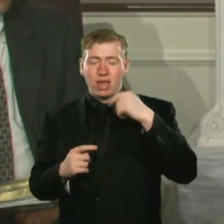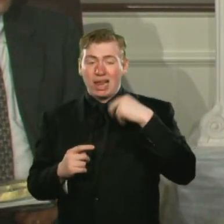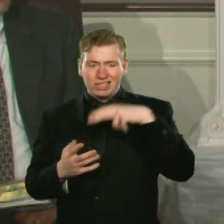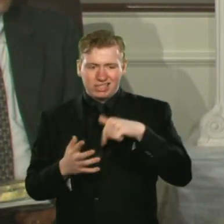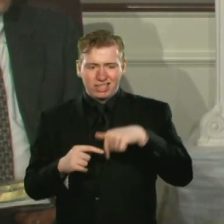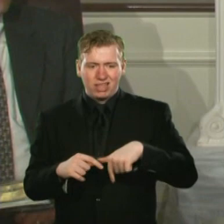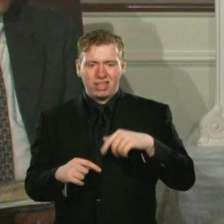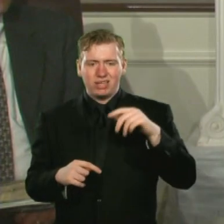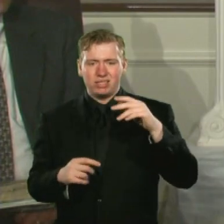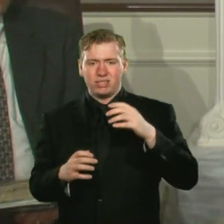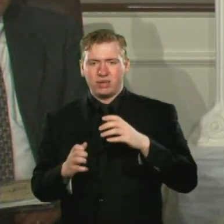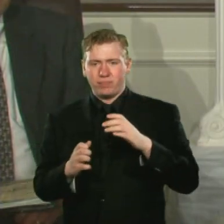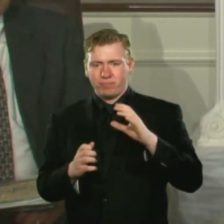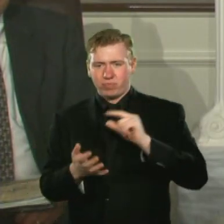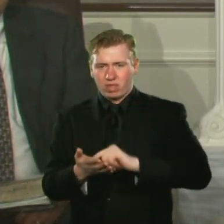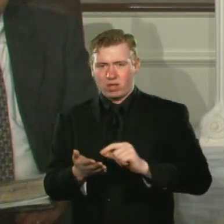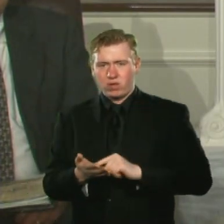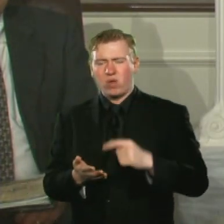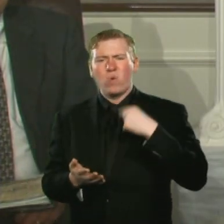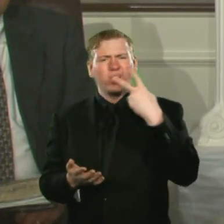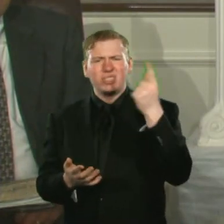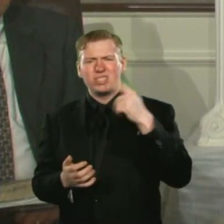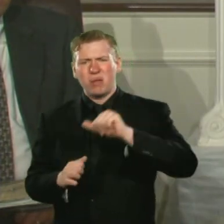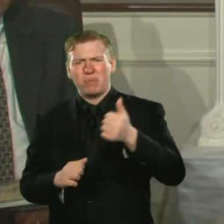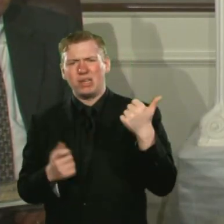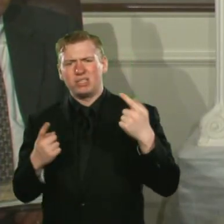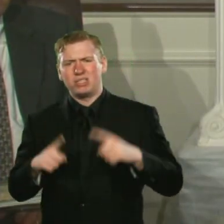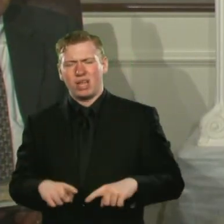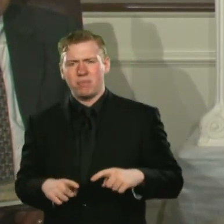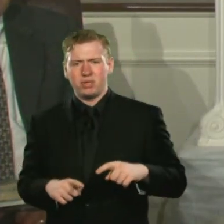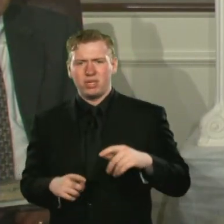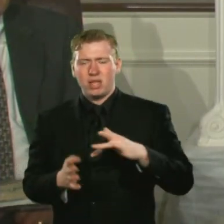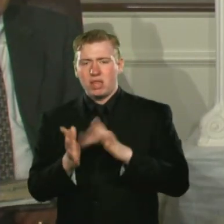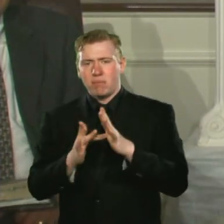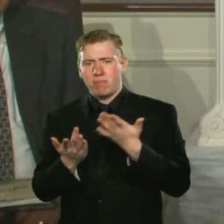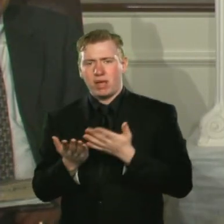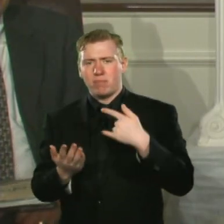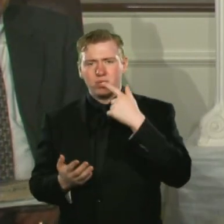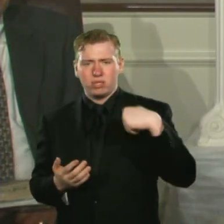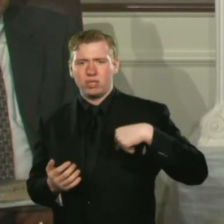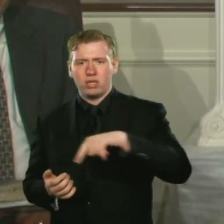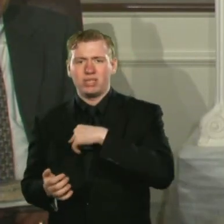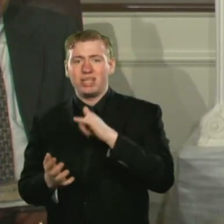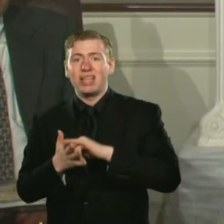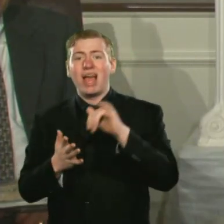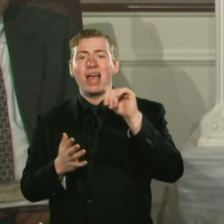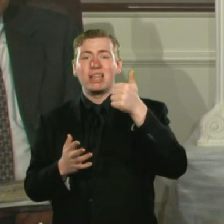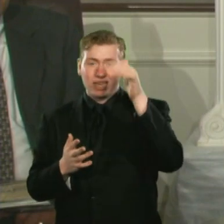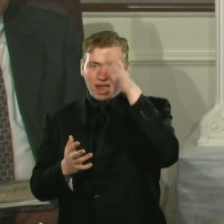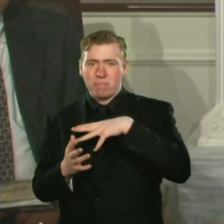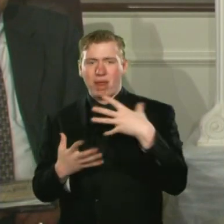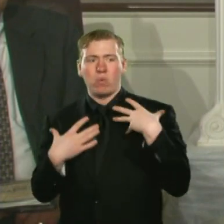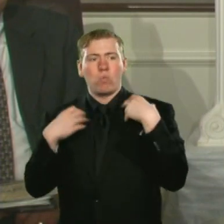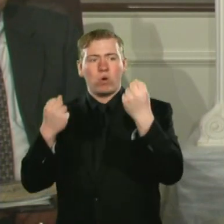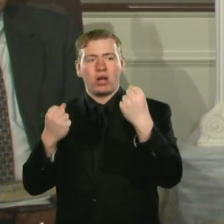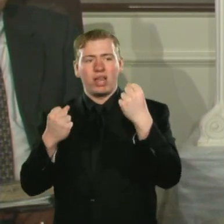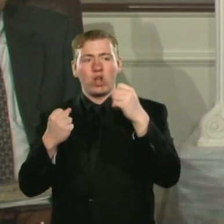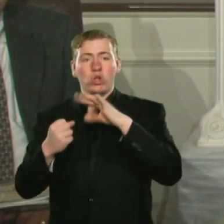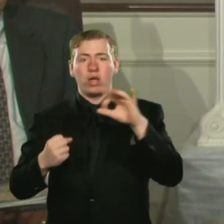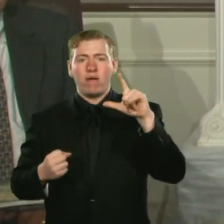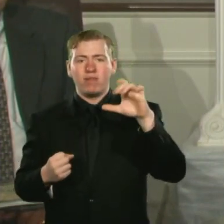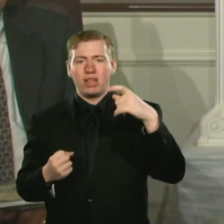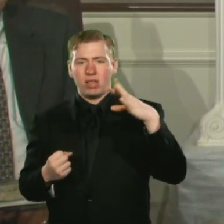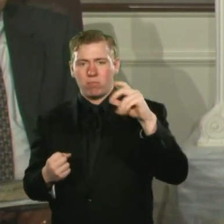Scripture. We see something else happens. And the Bible tells us that 10 men were healed of